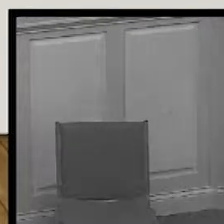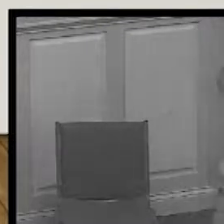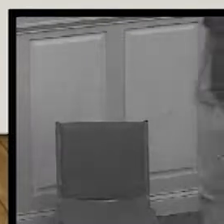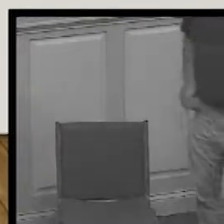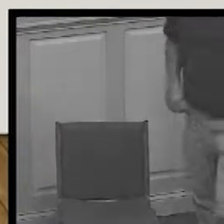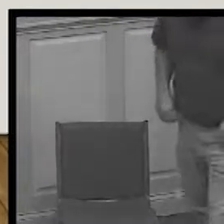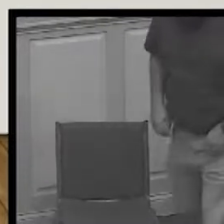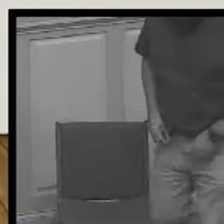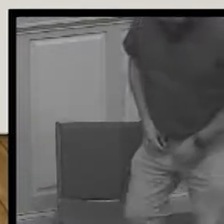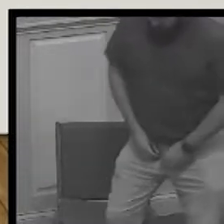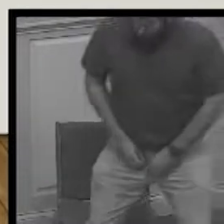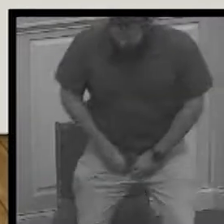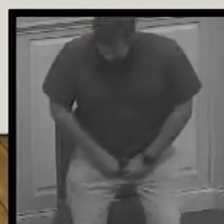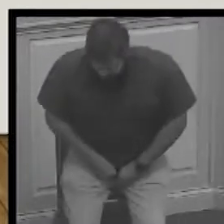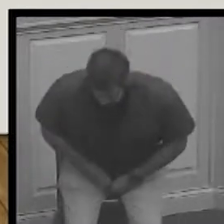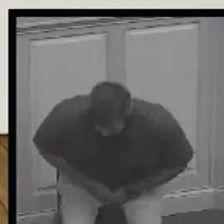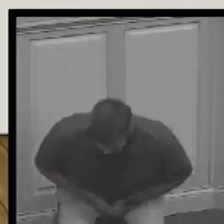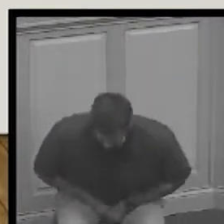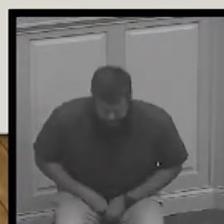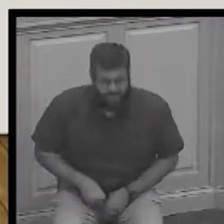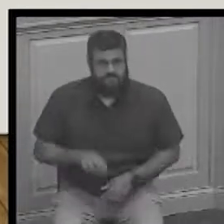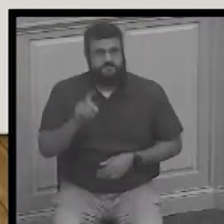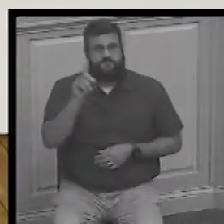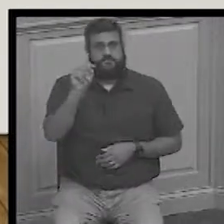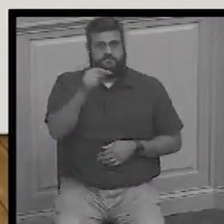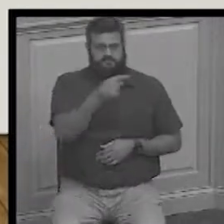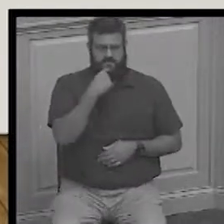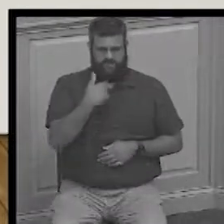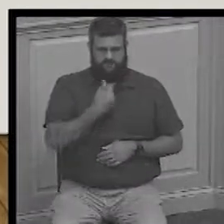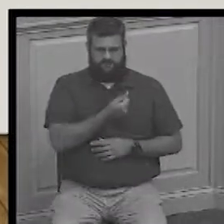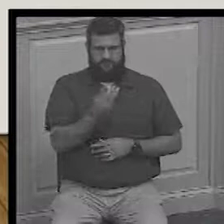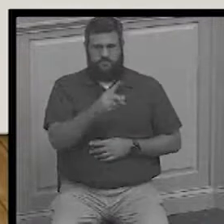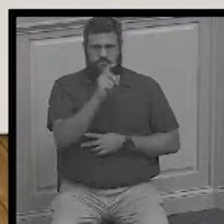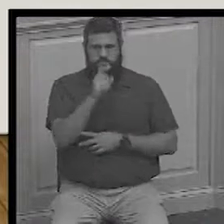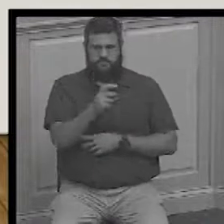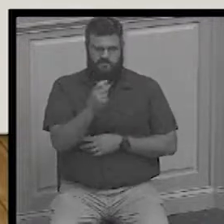mentioned it last, I will ask it first. When you were talking about